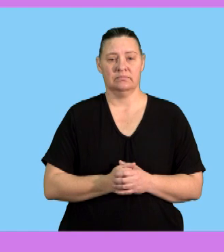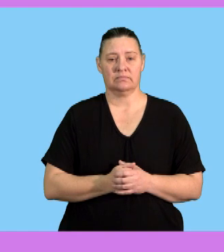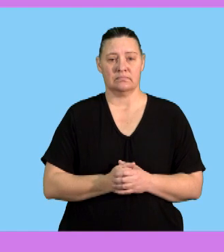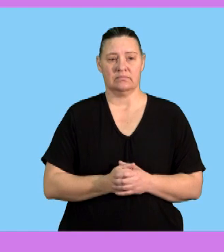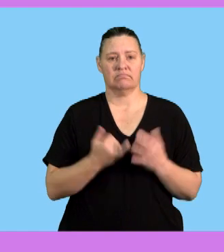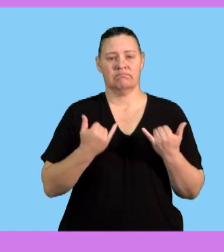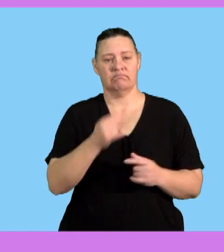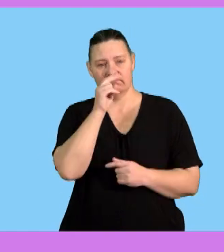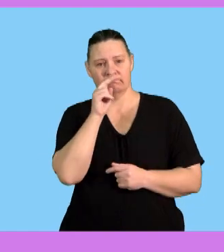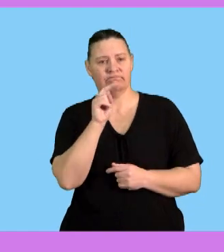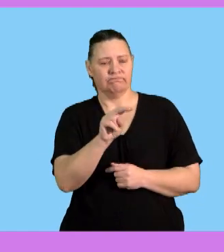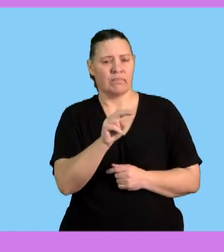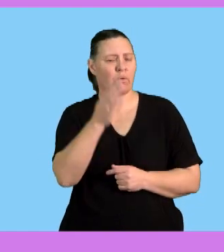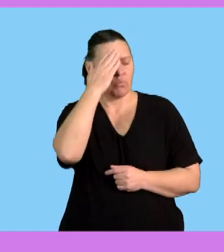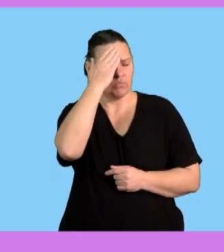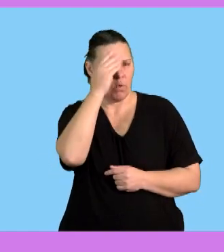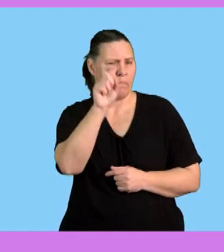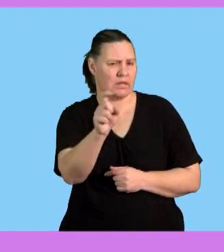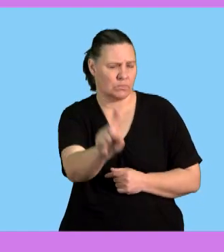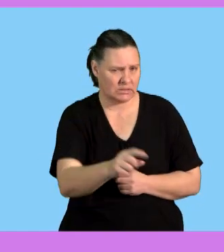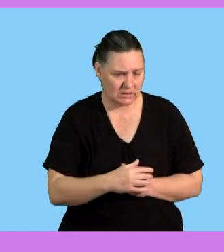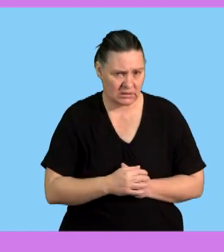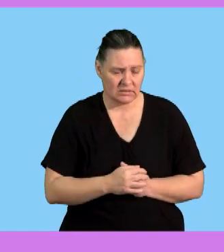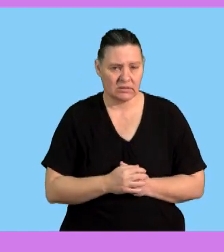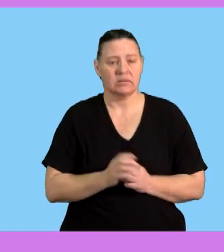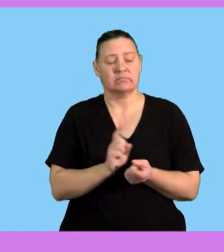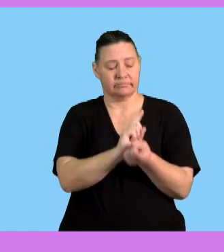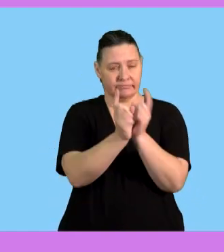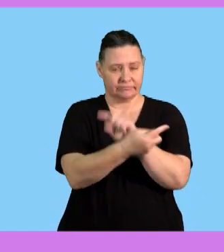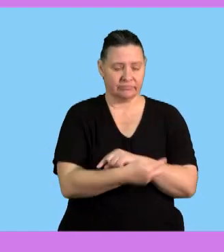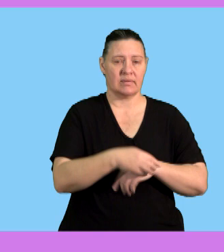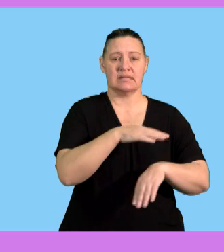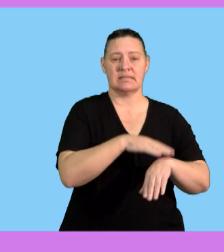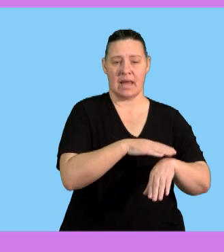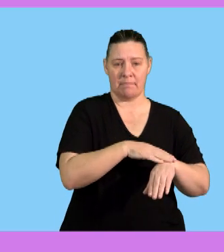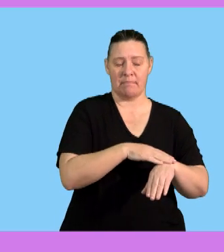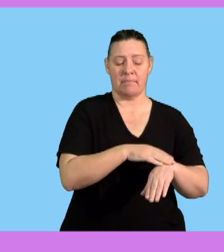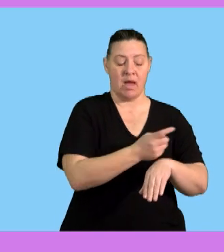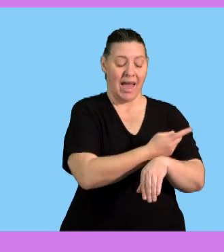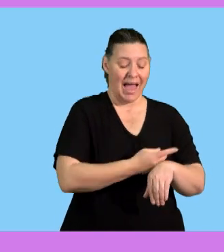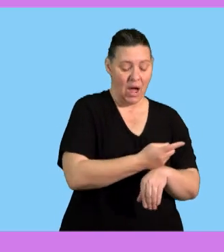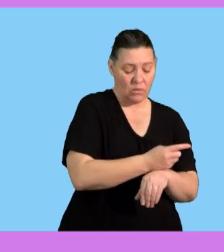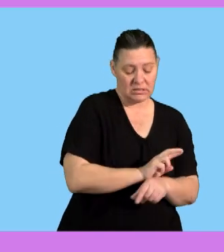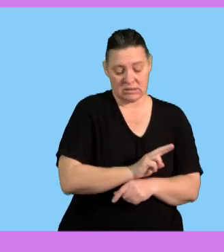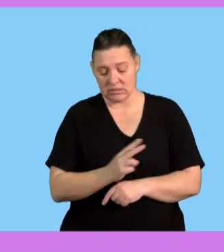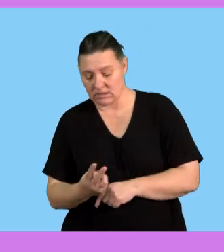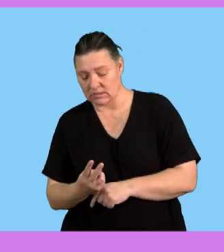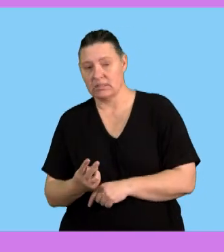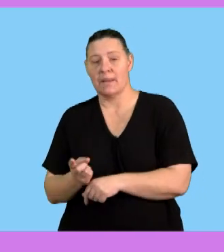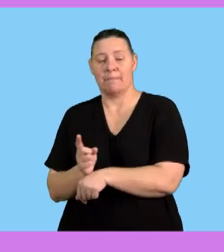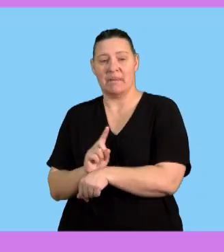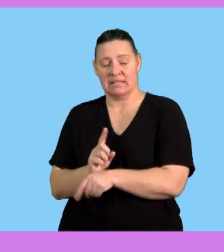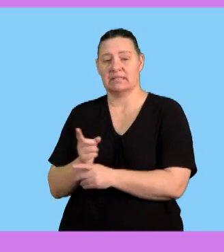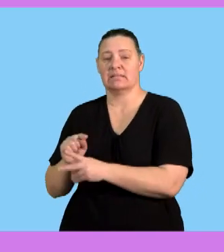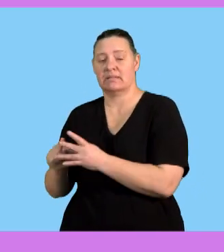Now, let us look at what you should know by now. You should be able to convert time from hours to minutes as well